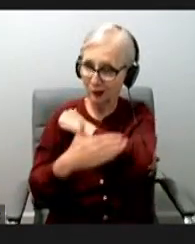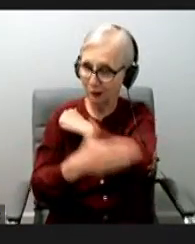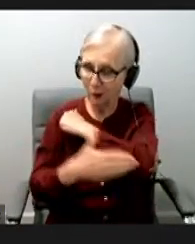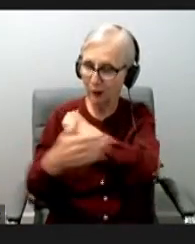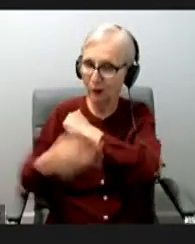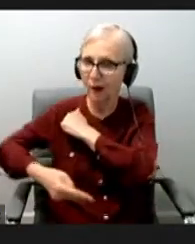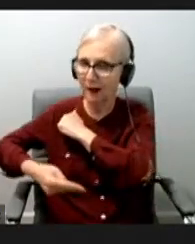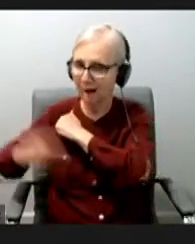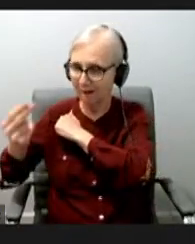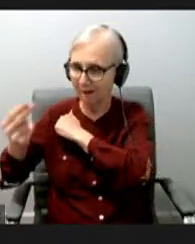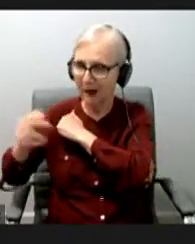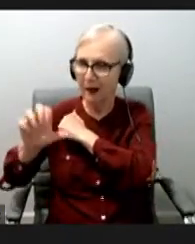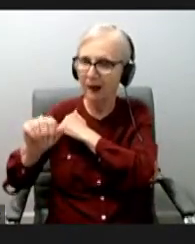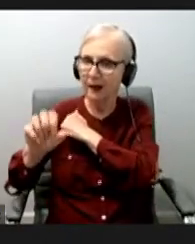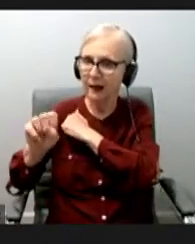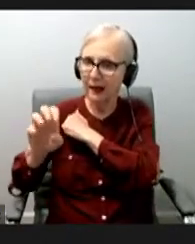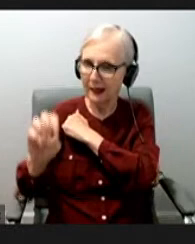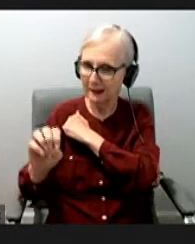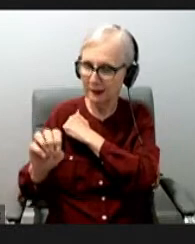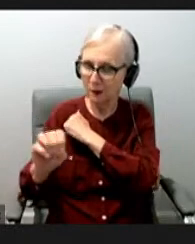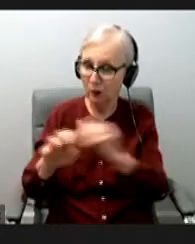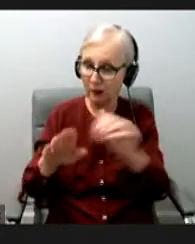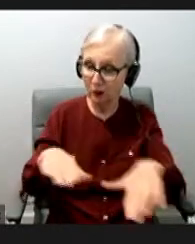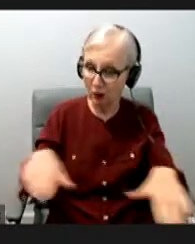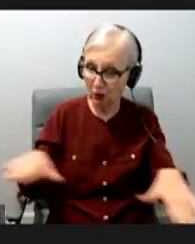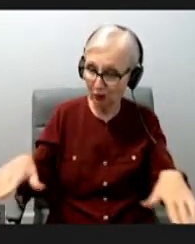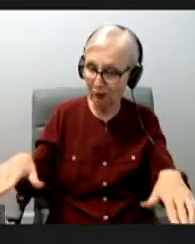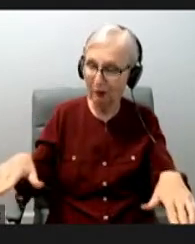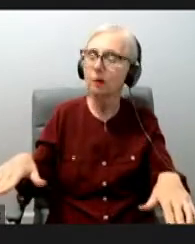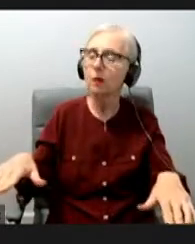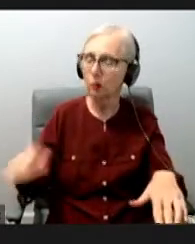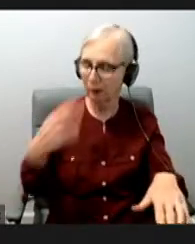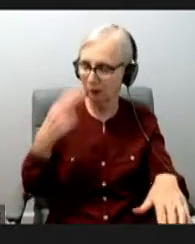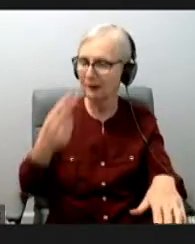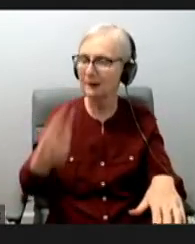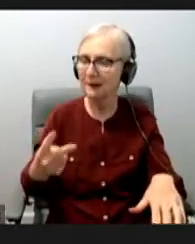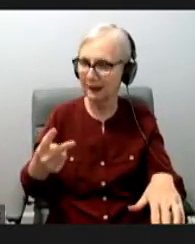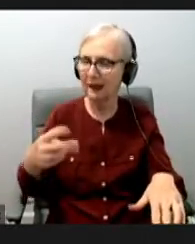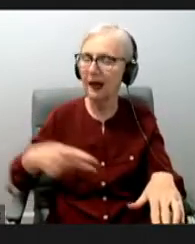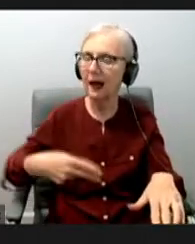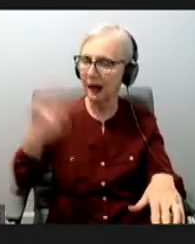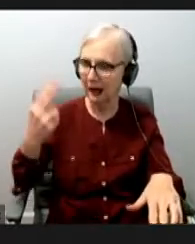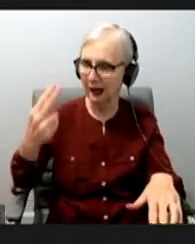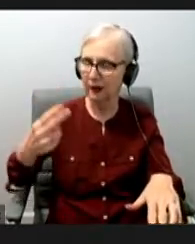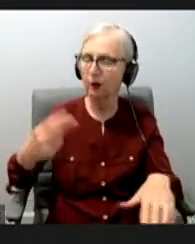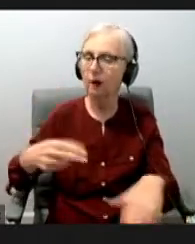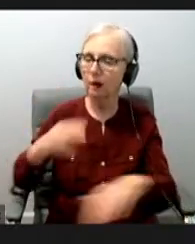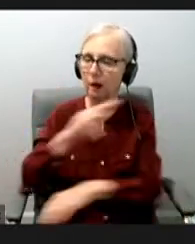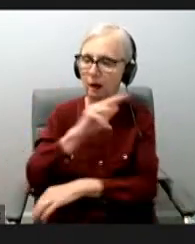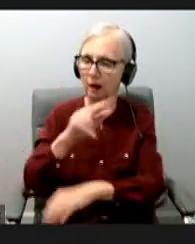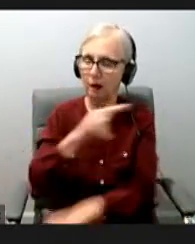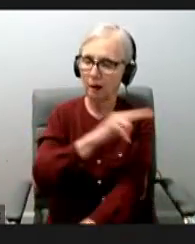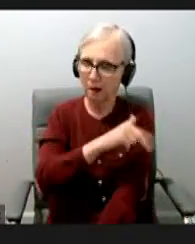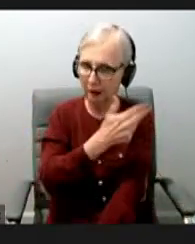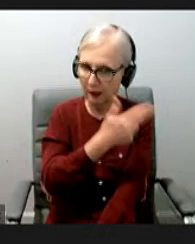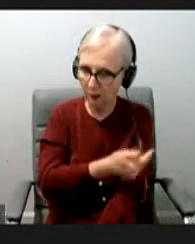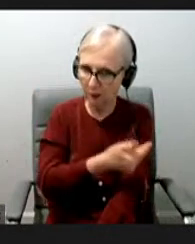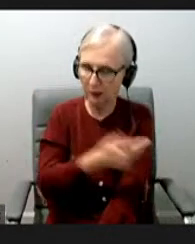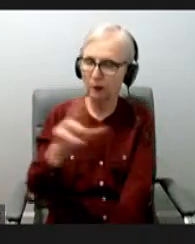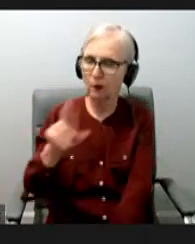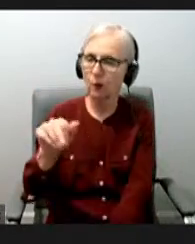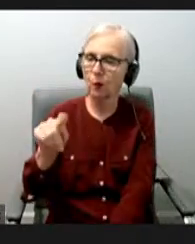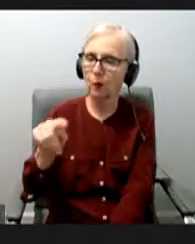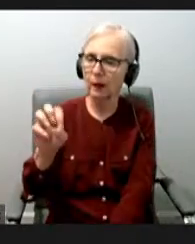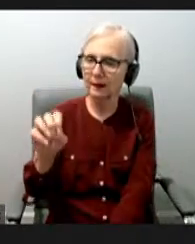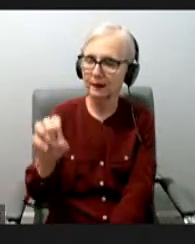rates among children, those would be the same communities where we would see higher hospitalization rates among children. But keep in mind that those hospitalization numbers among